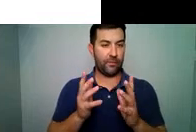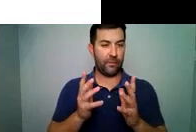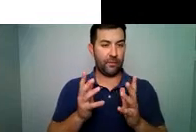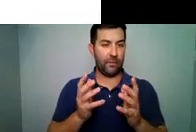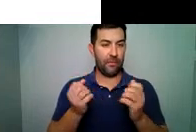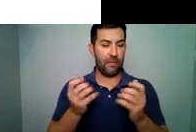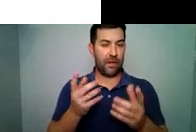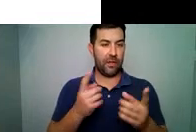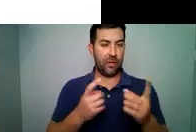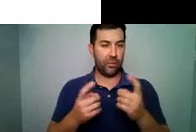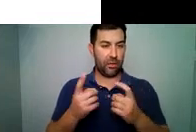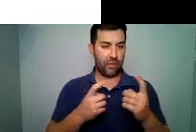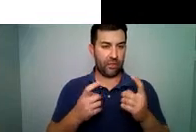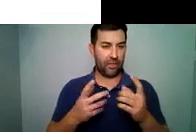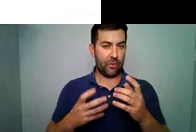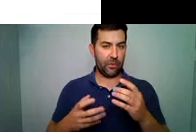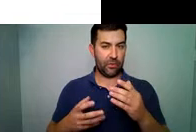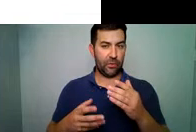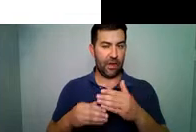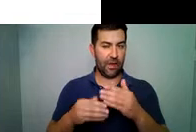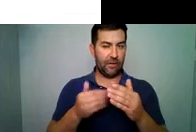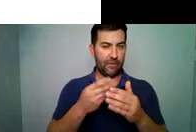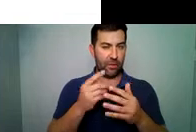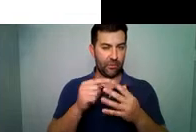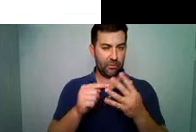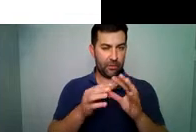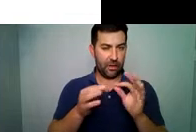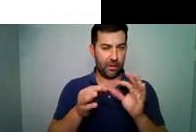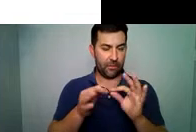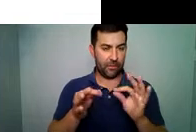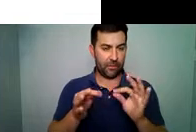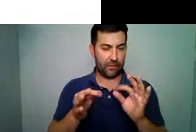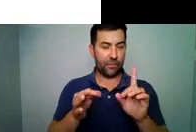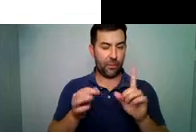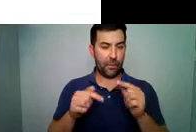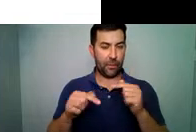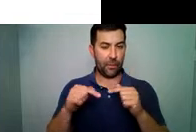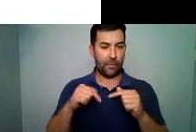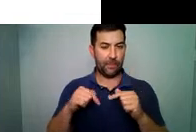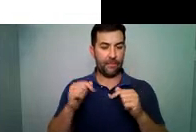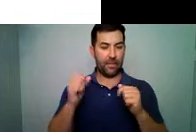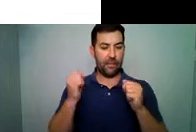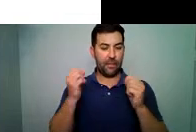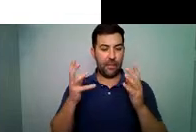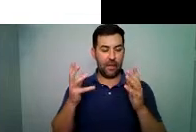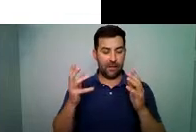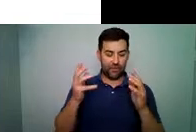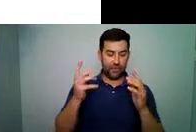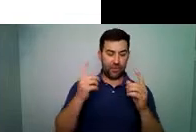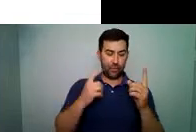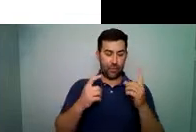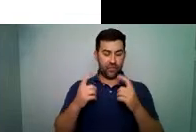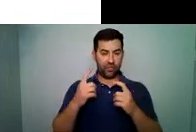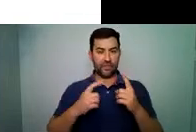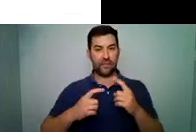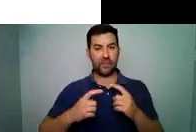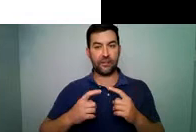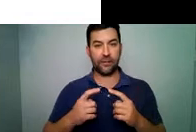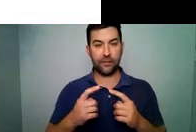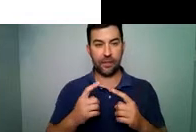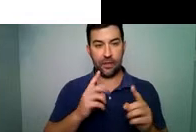questions as possible before jumping in on any of that. A lot of the kind of questions and